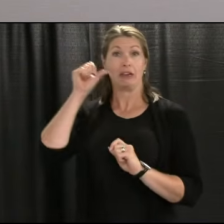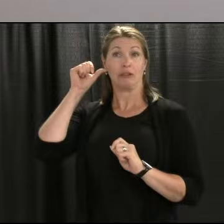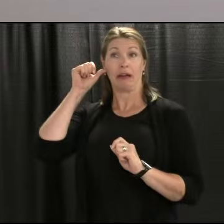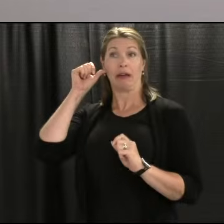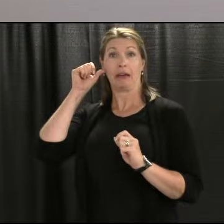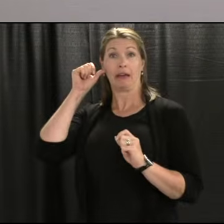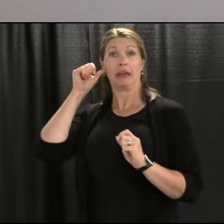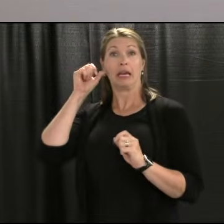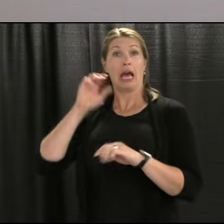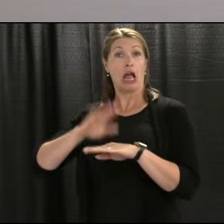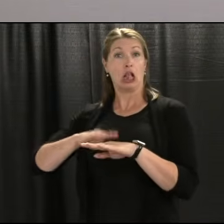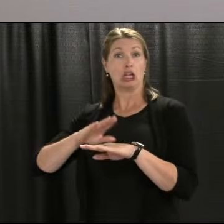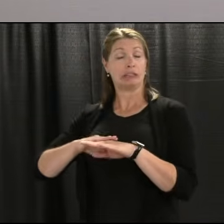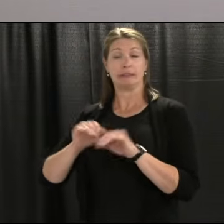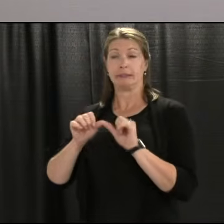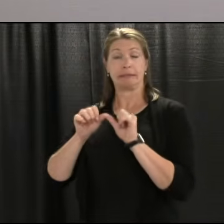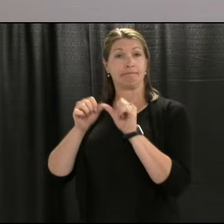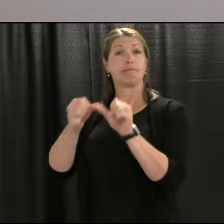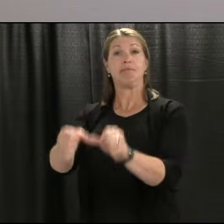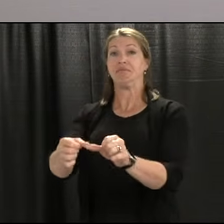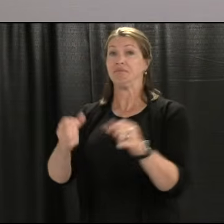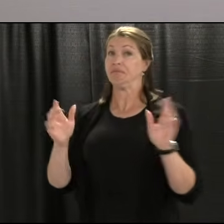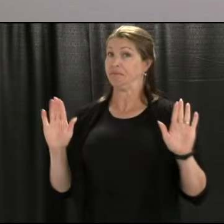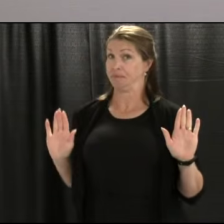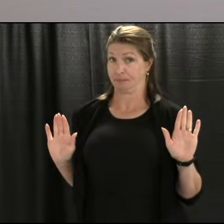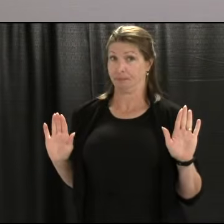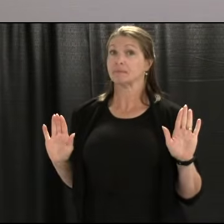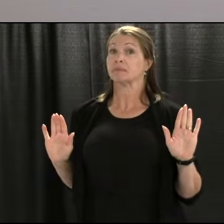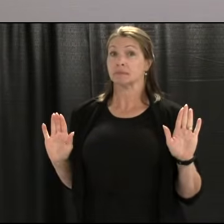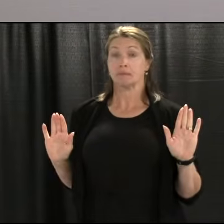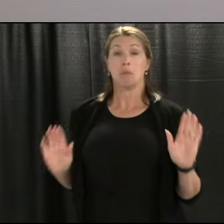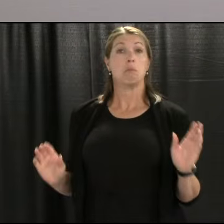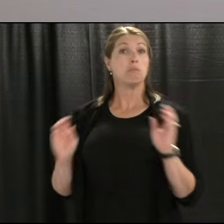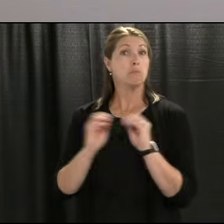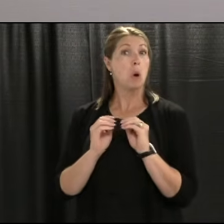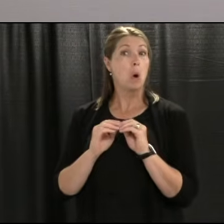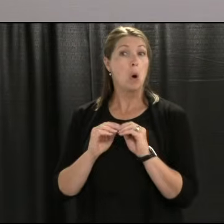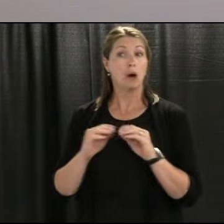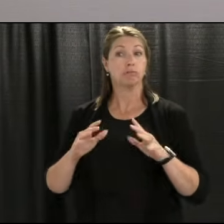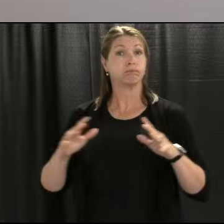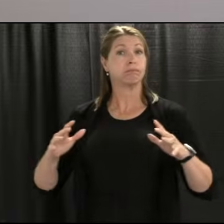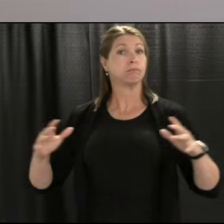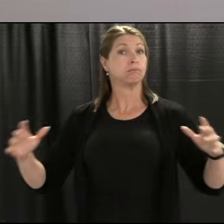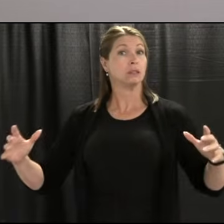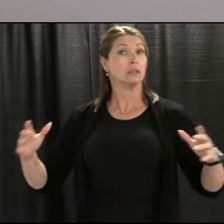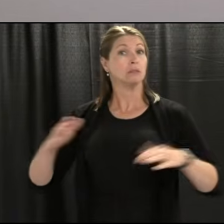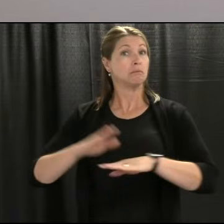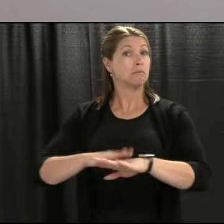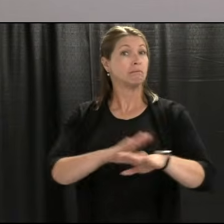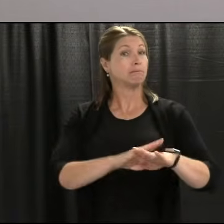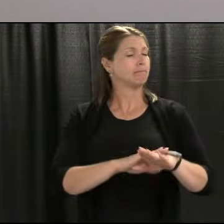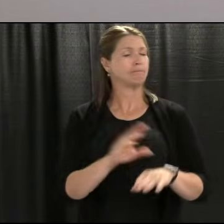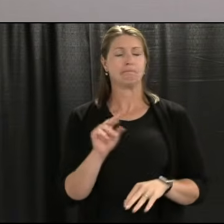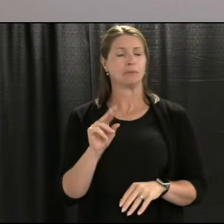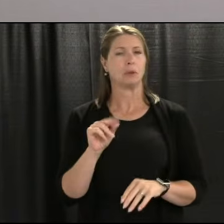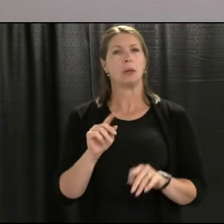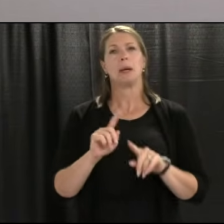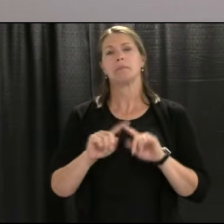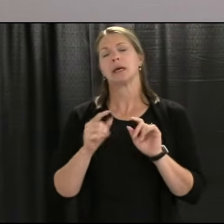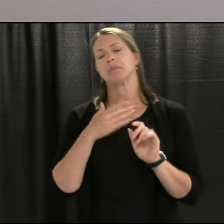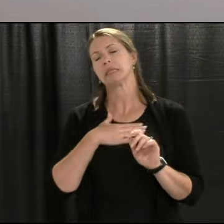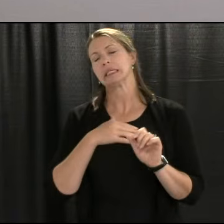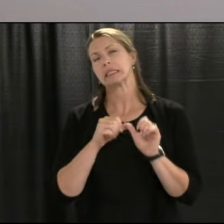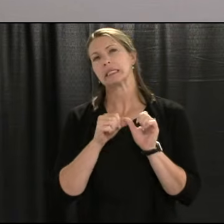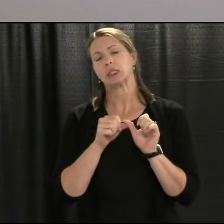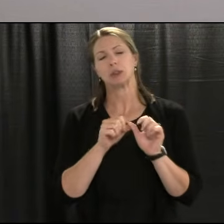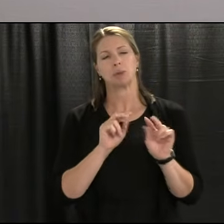this morning. But of course, I remind everybody, especially those in evacuation alert areas, to continually monitor government channels